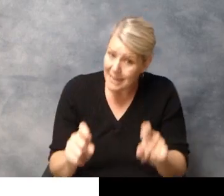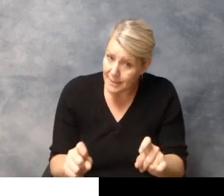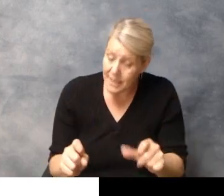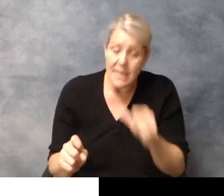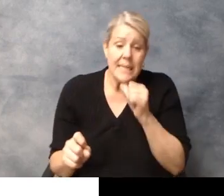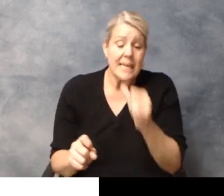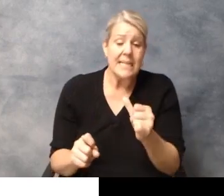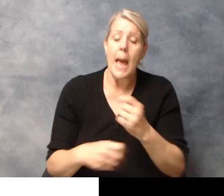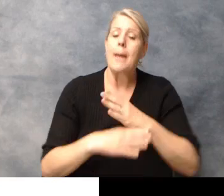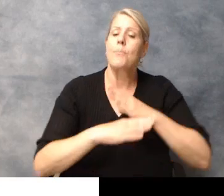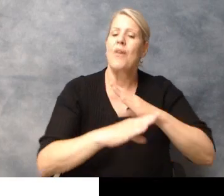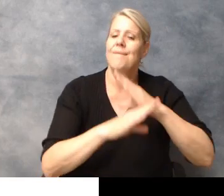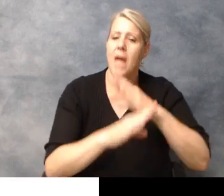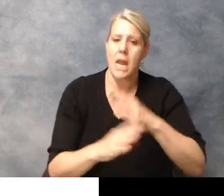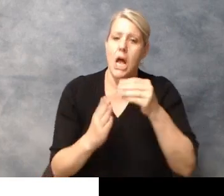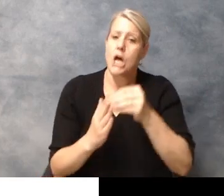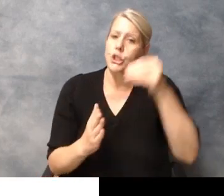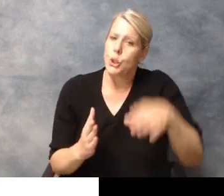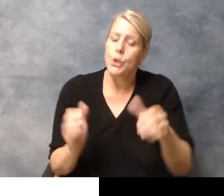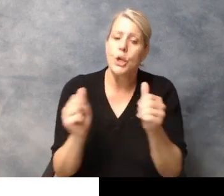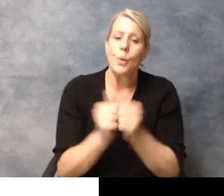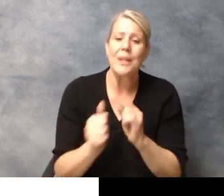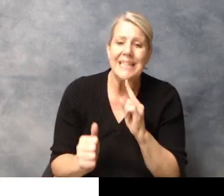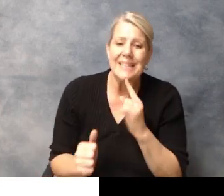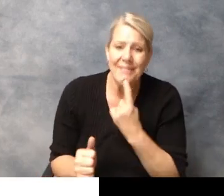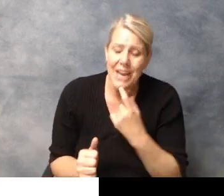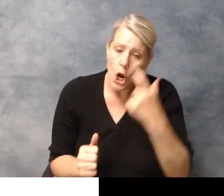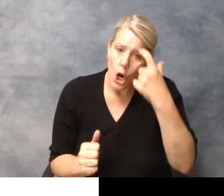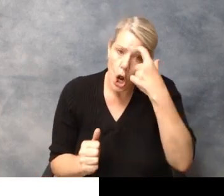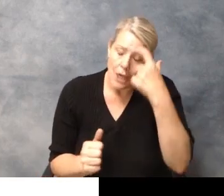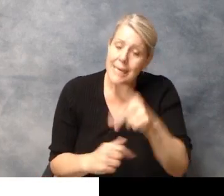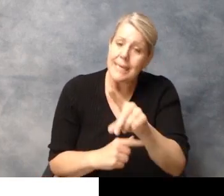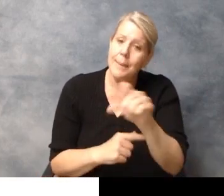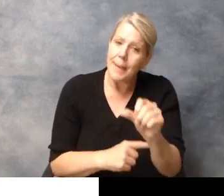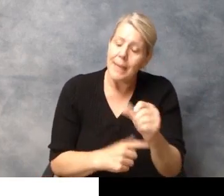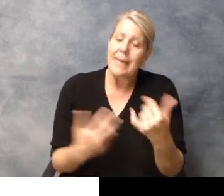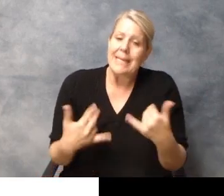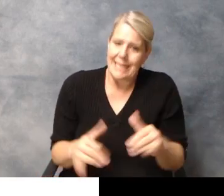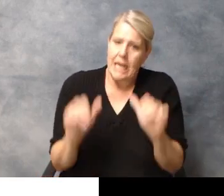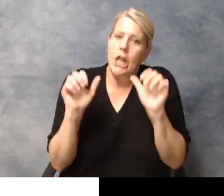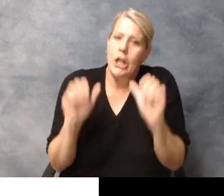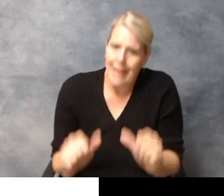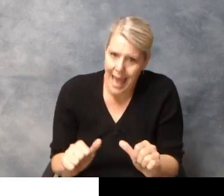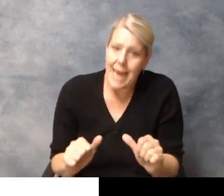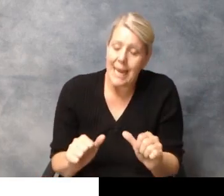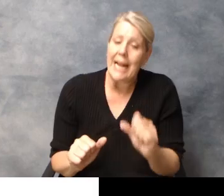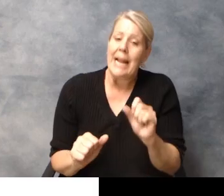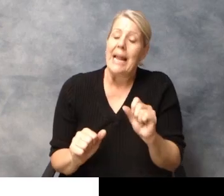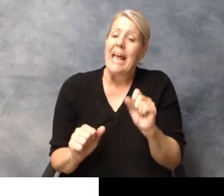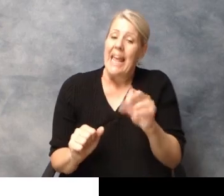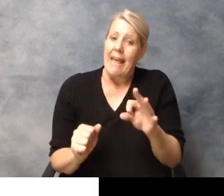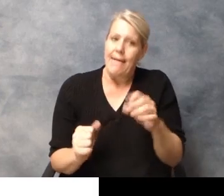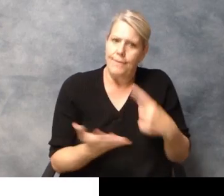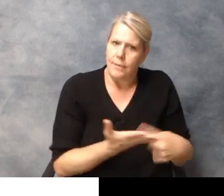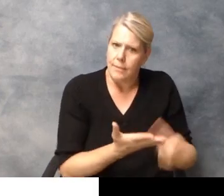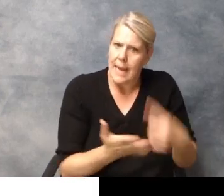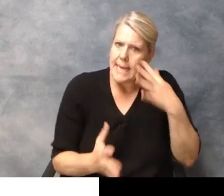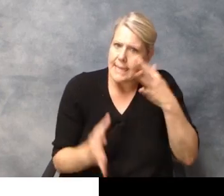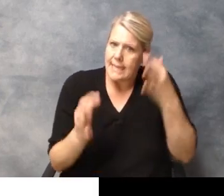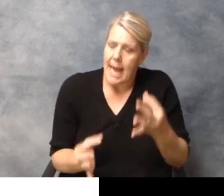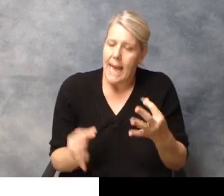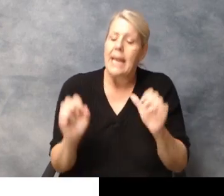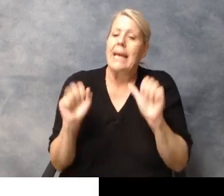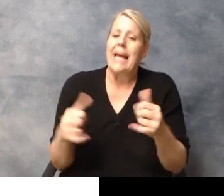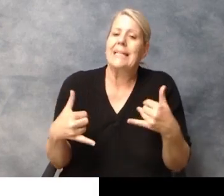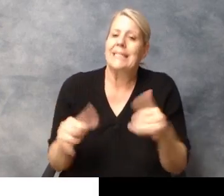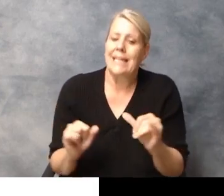a student with the most significant cognitive disabilities from attempting to complete the regular high school diploma requirements